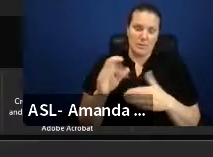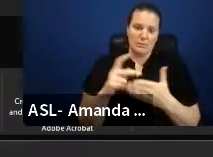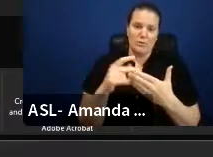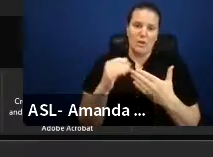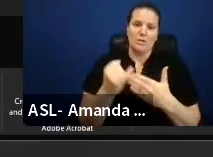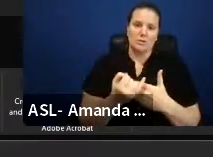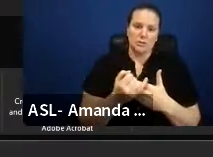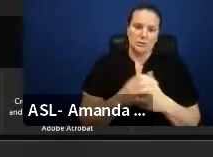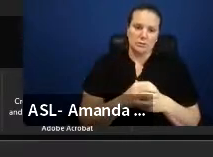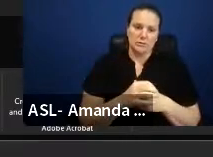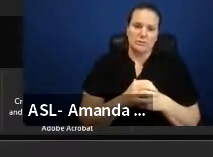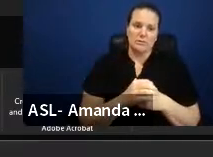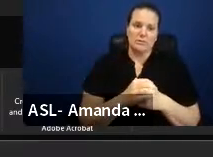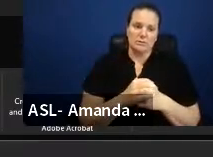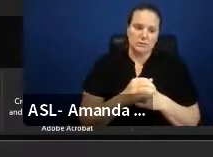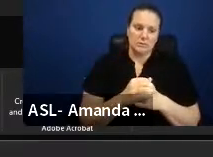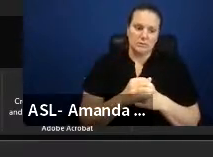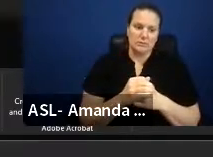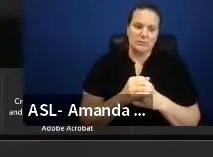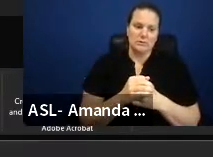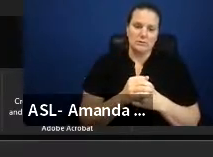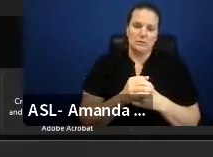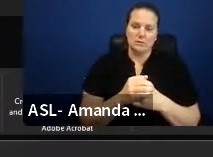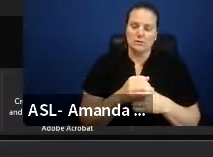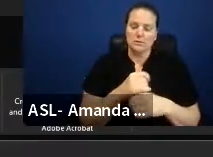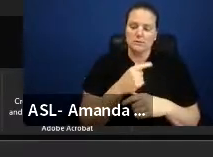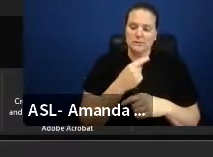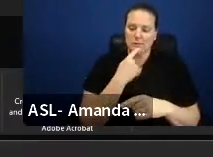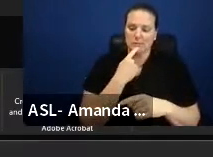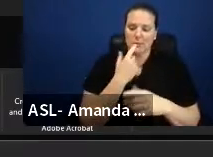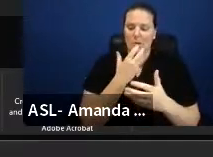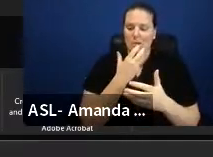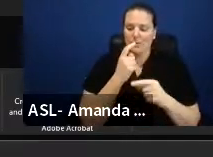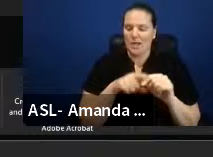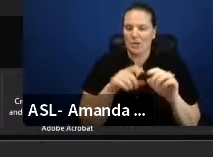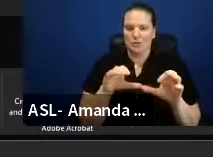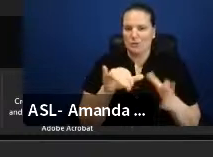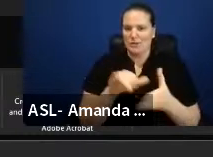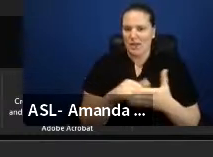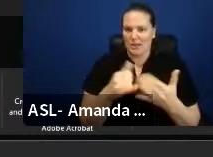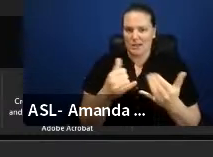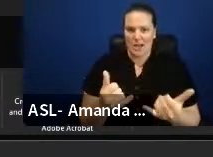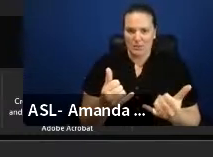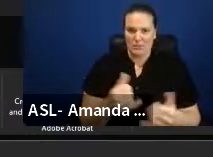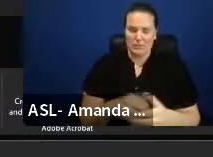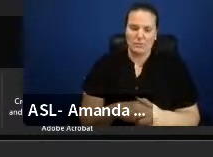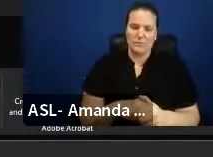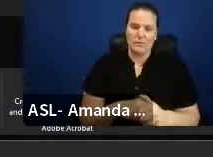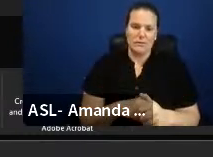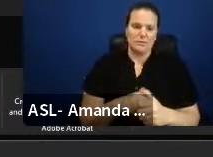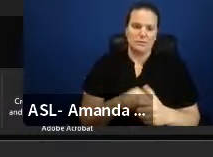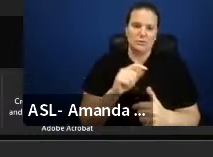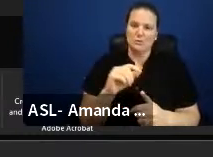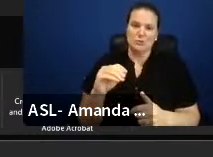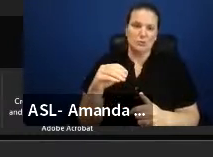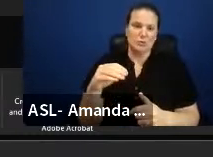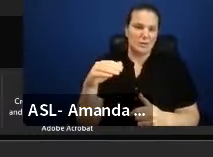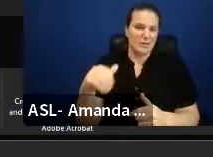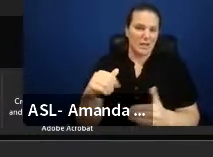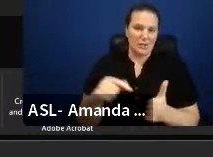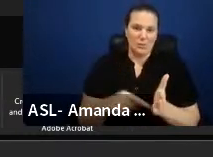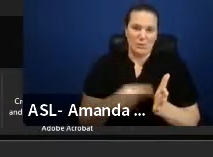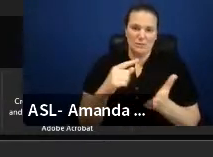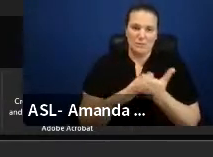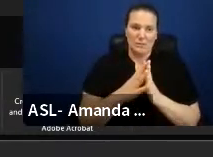projects, has been because we said, oh, we can't do that now. But it's too late once it gets to be